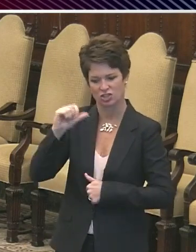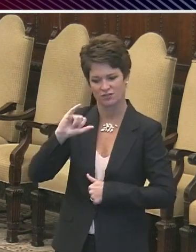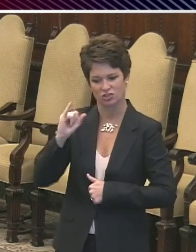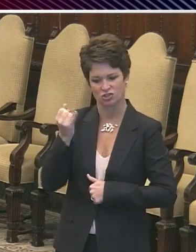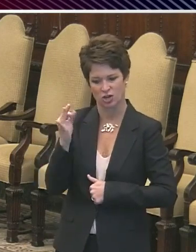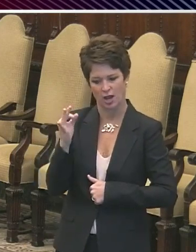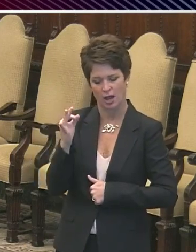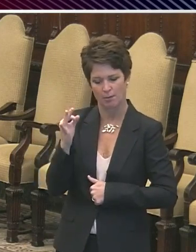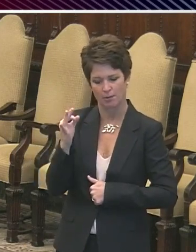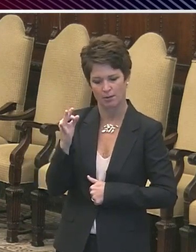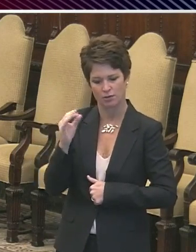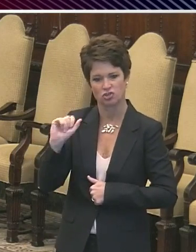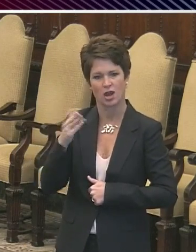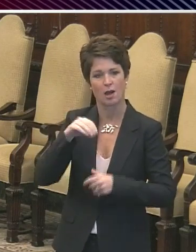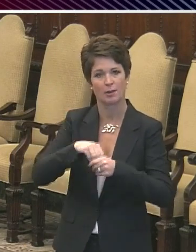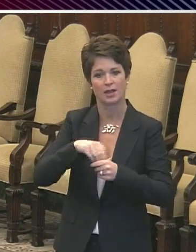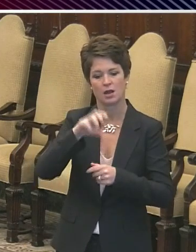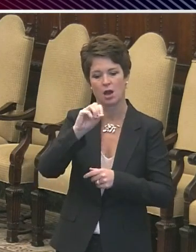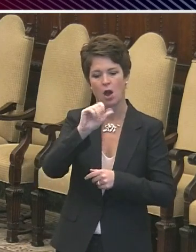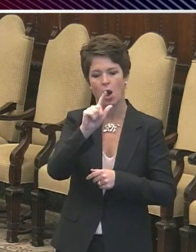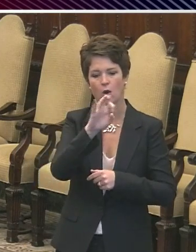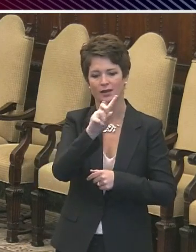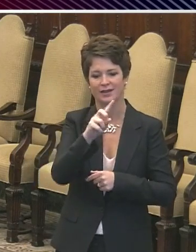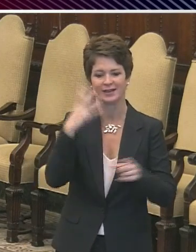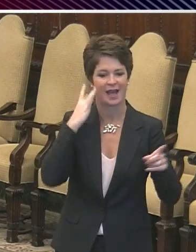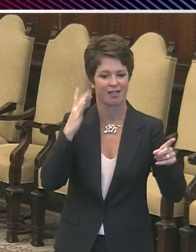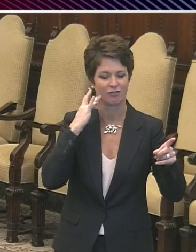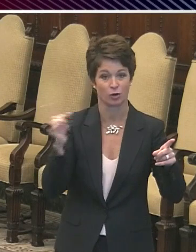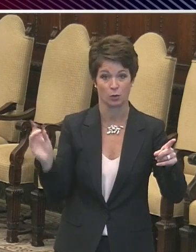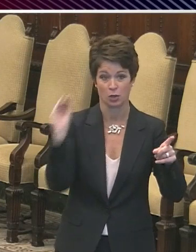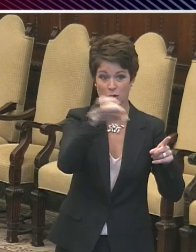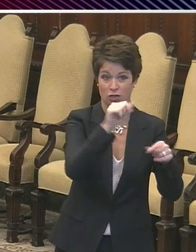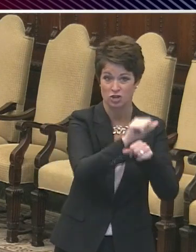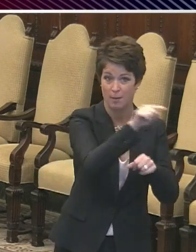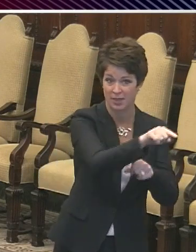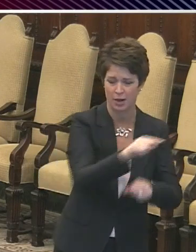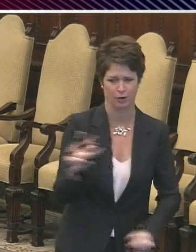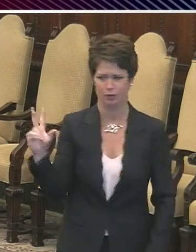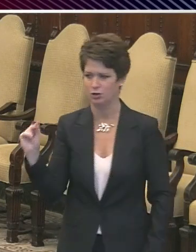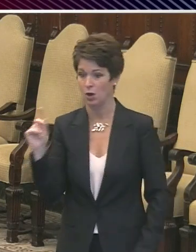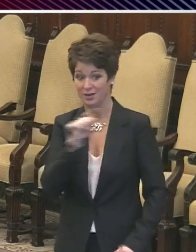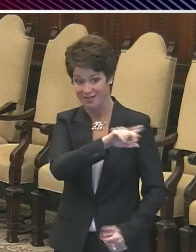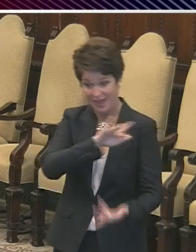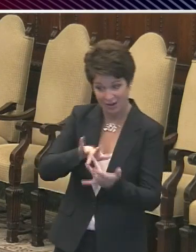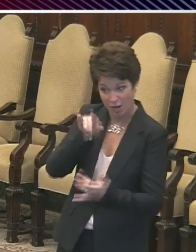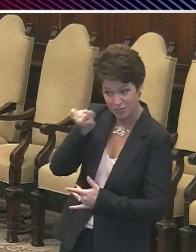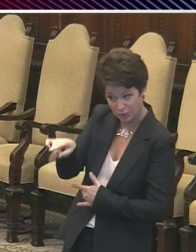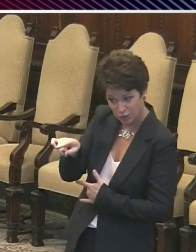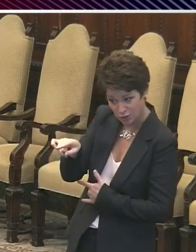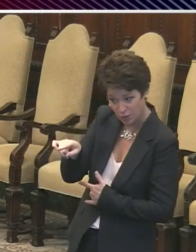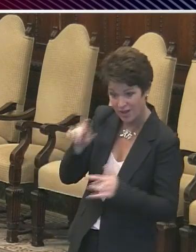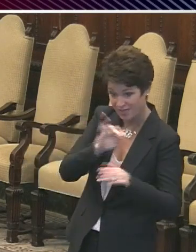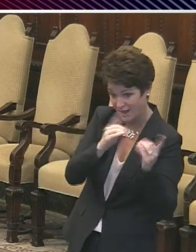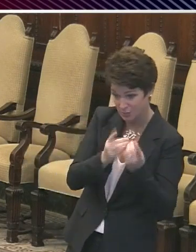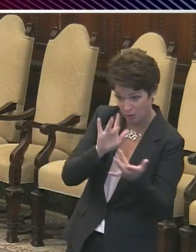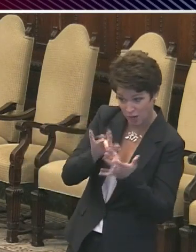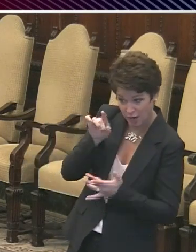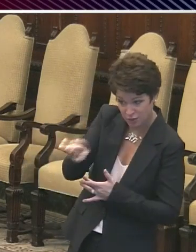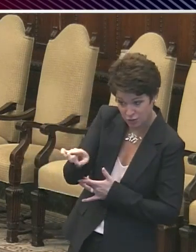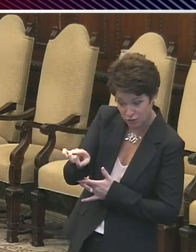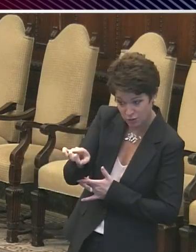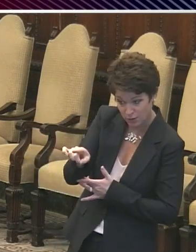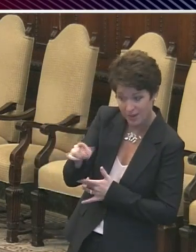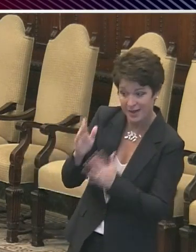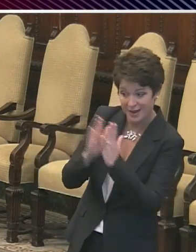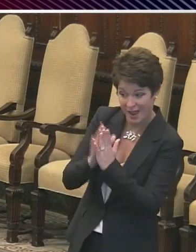in Oakland, California? No and no. Have you been contacted by that department and asking